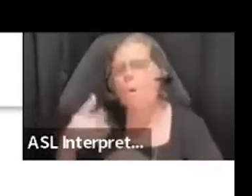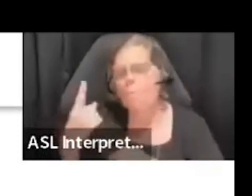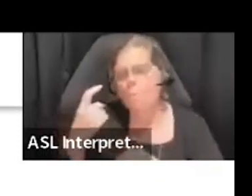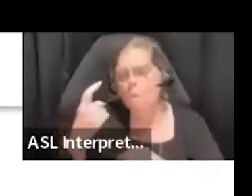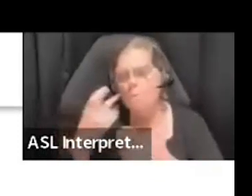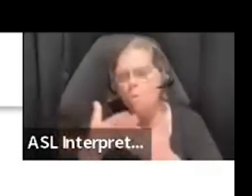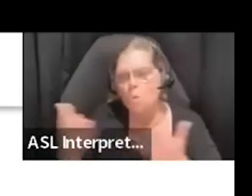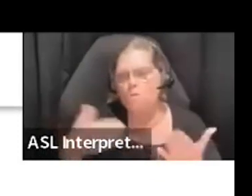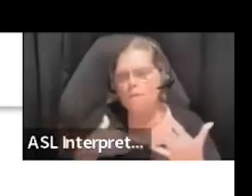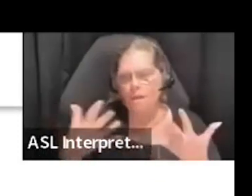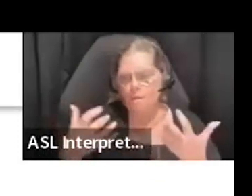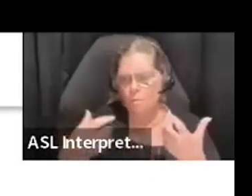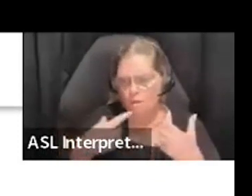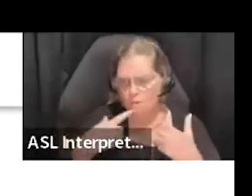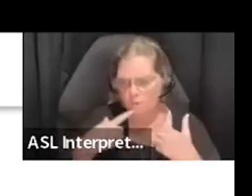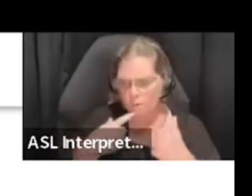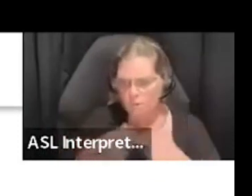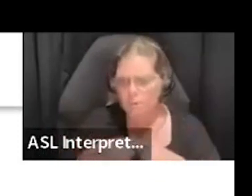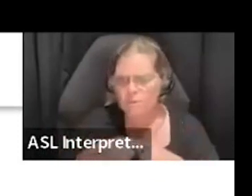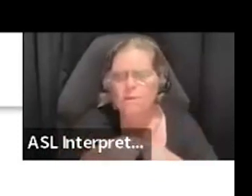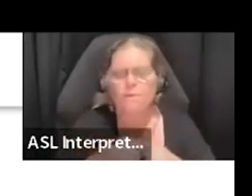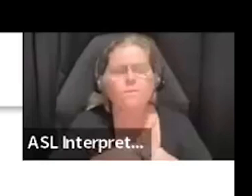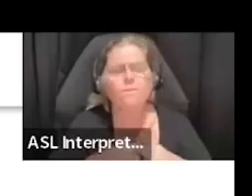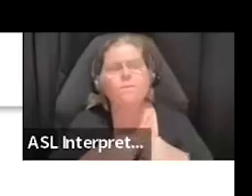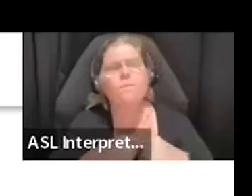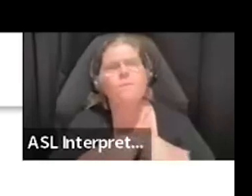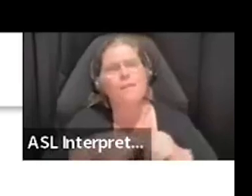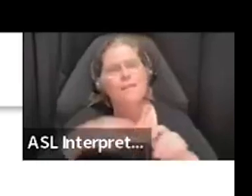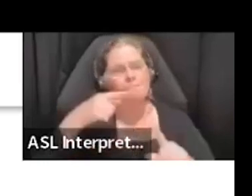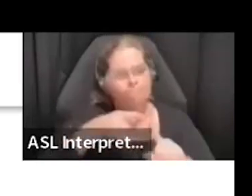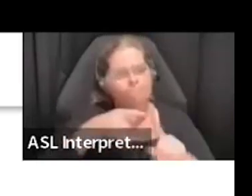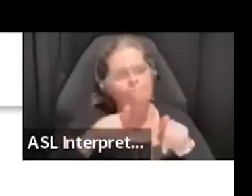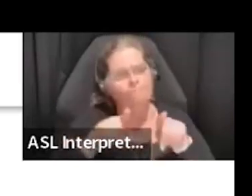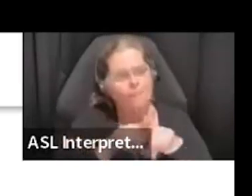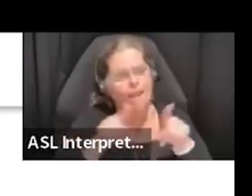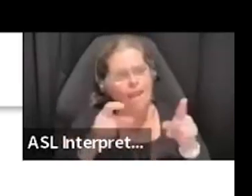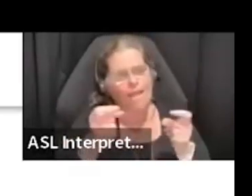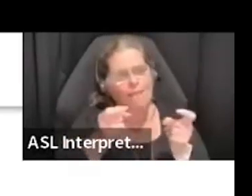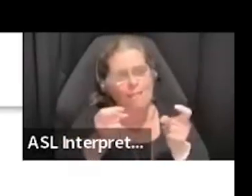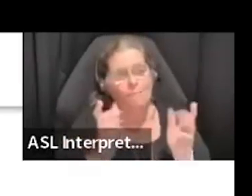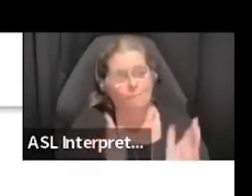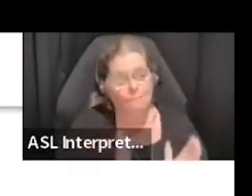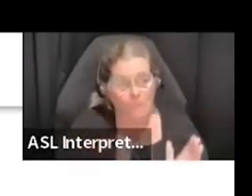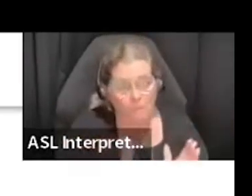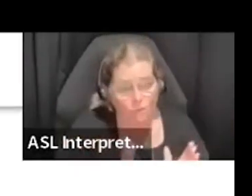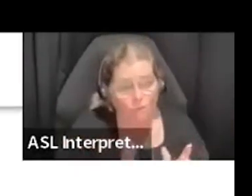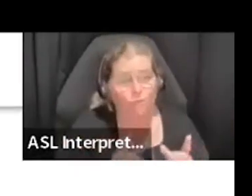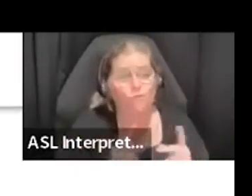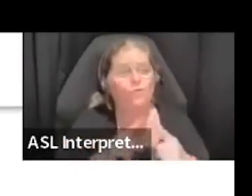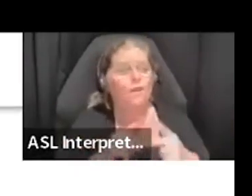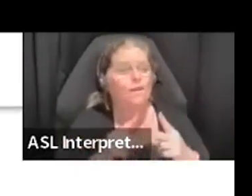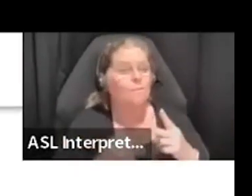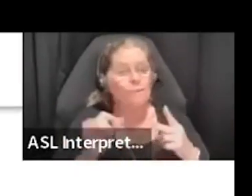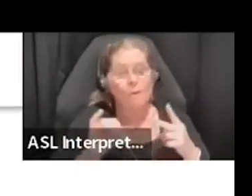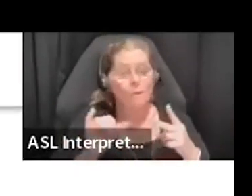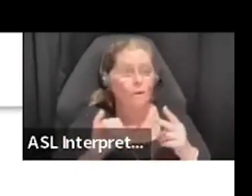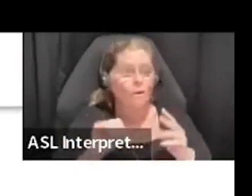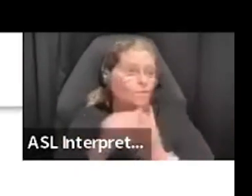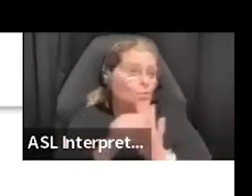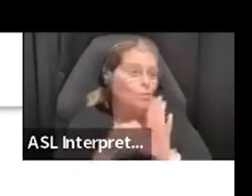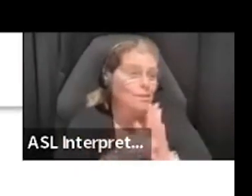I think, especially as an administrator, and then I'm saying too, as far as coming from even at the state